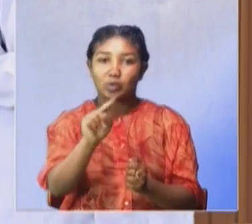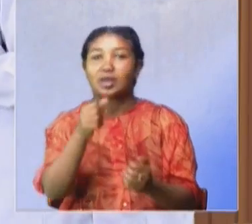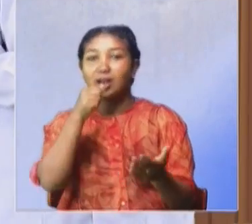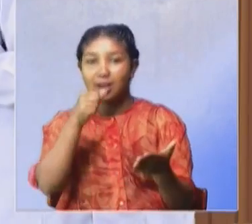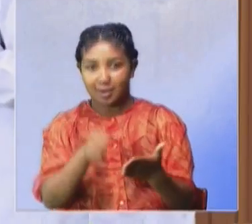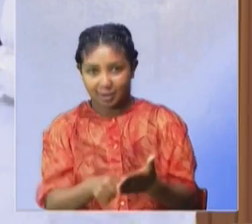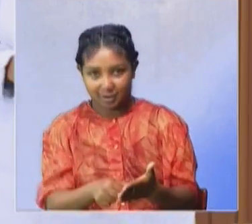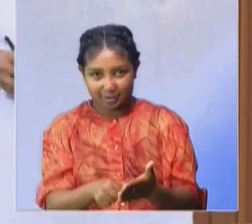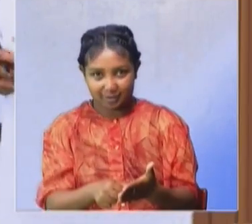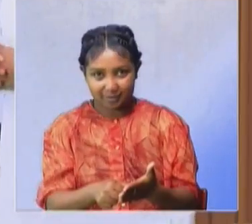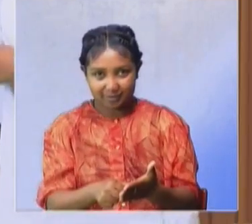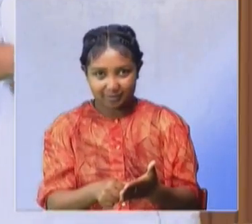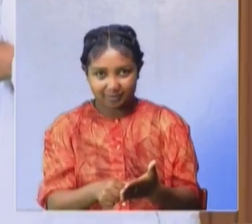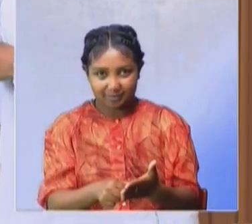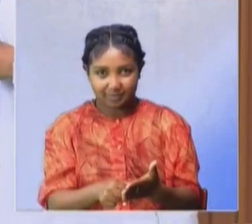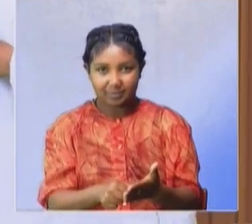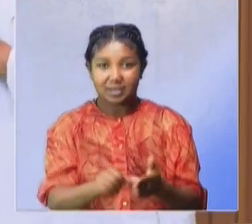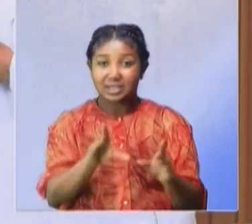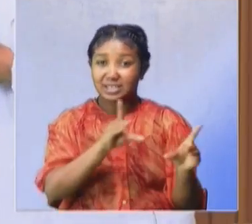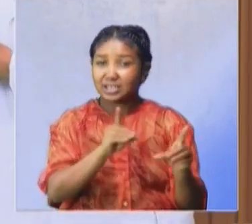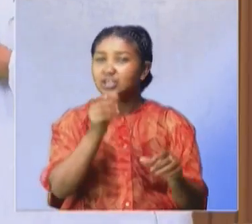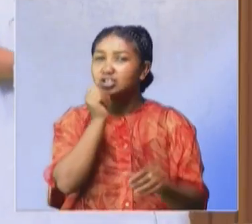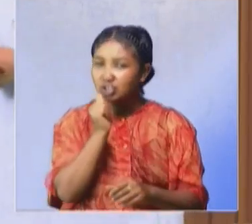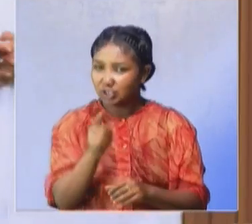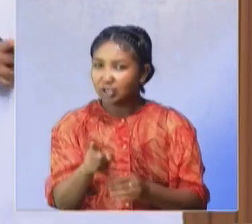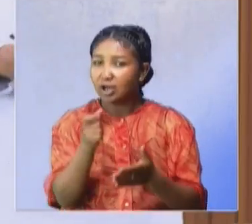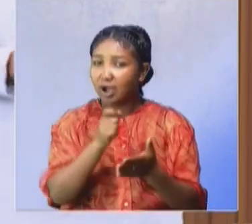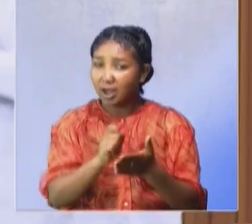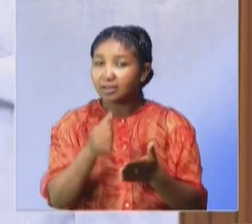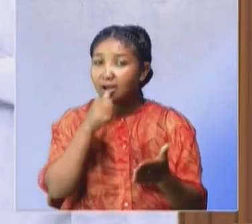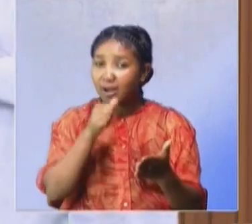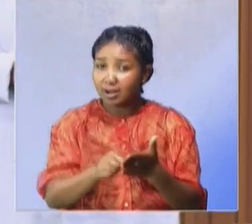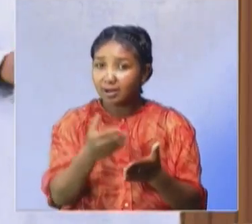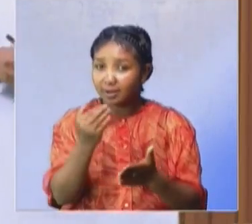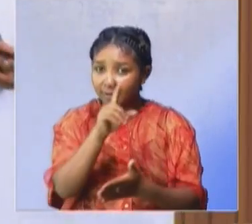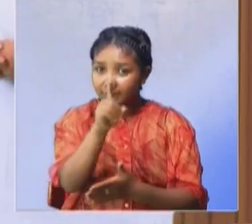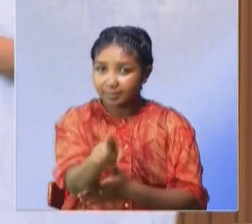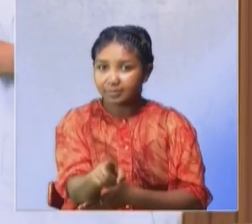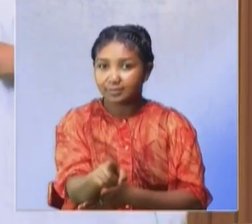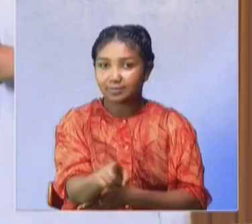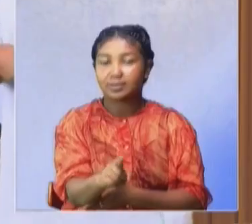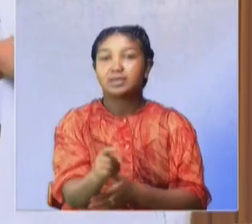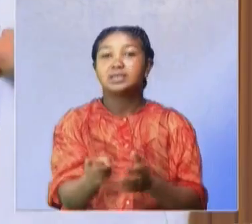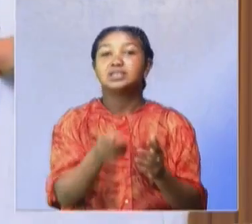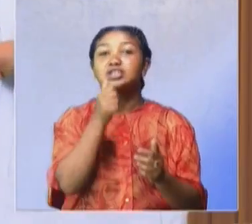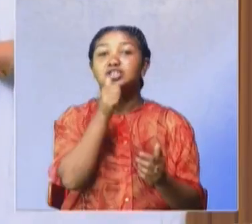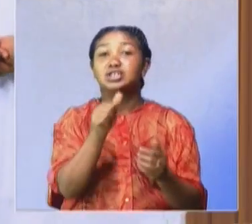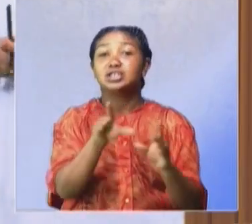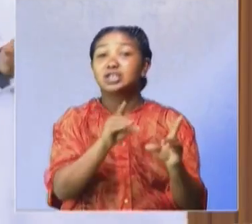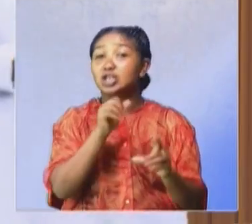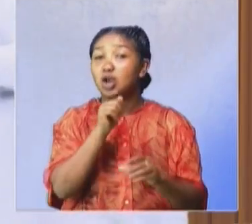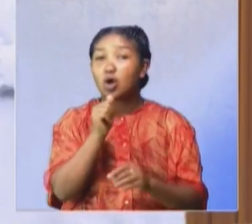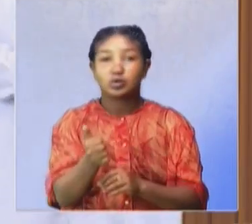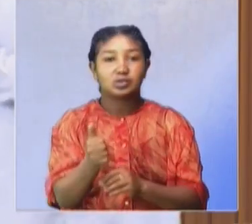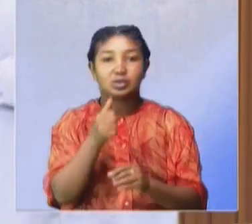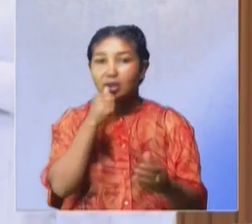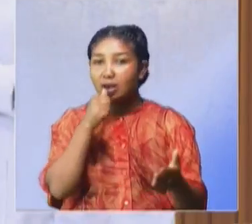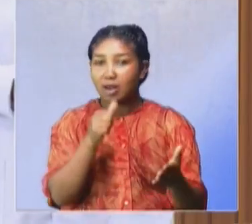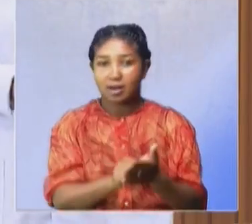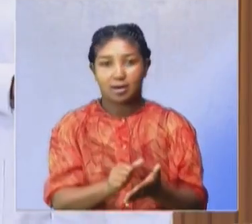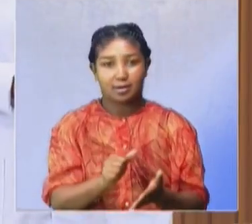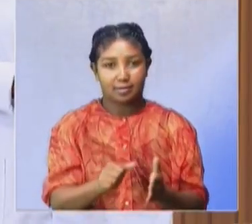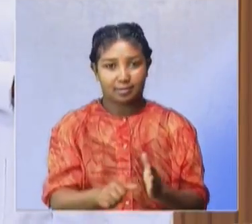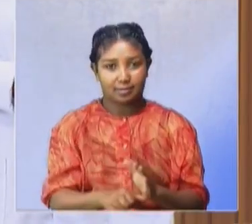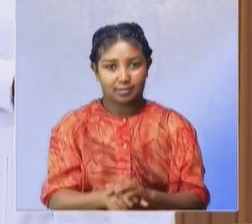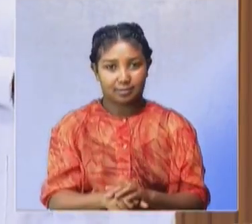letter. Did she write a letter? She did not write a